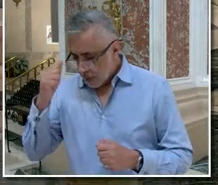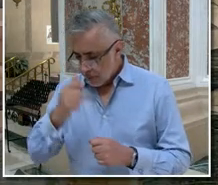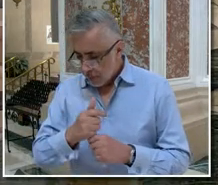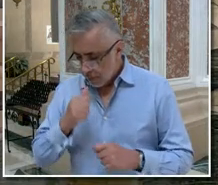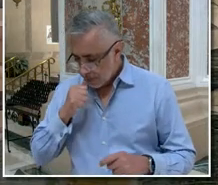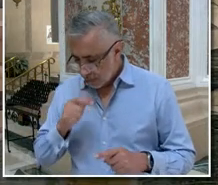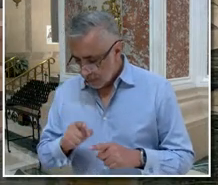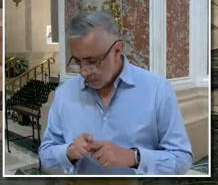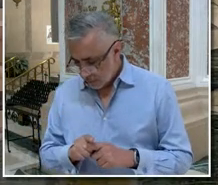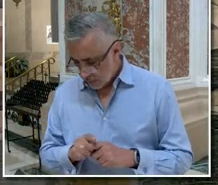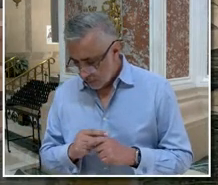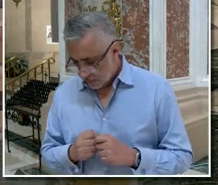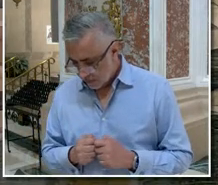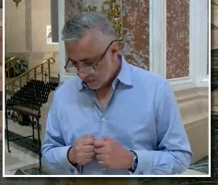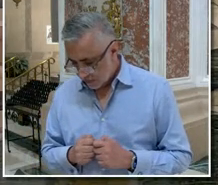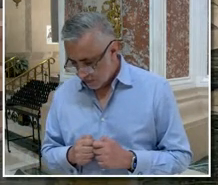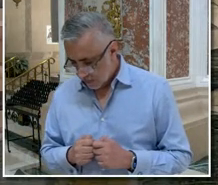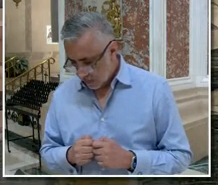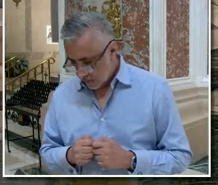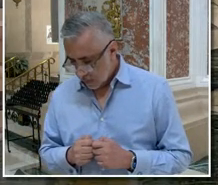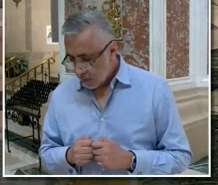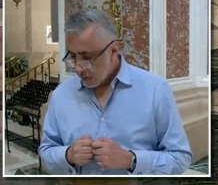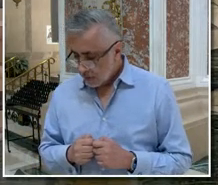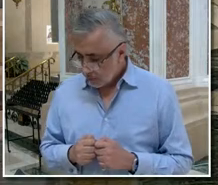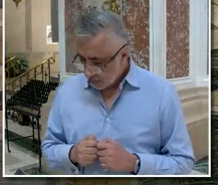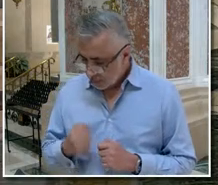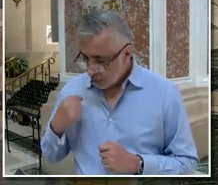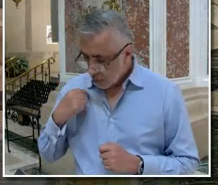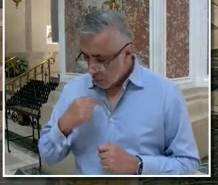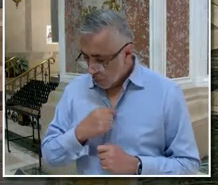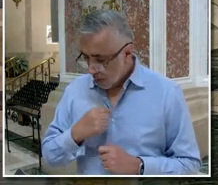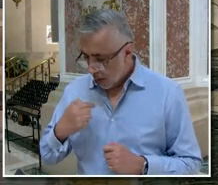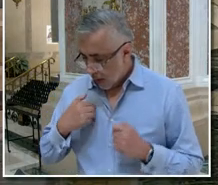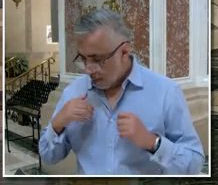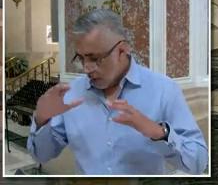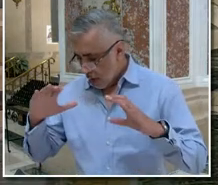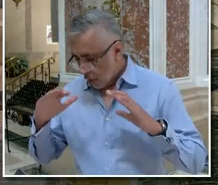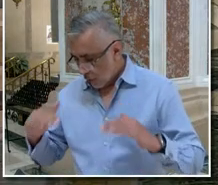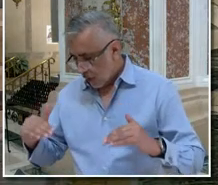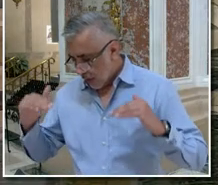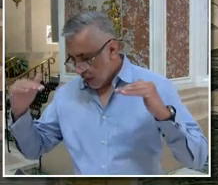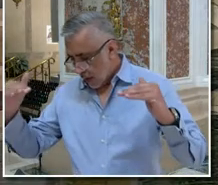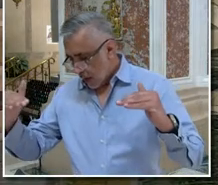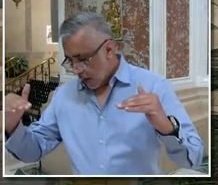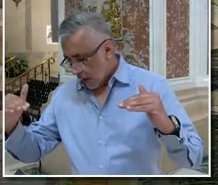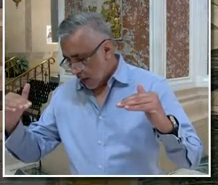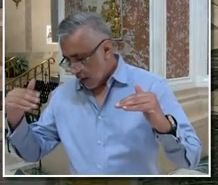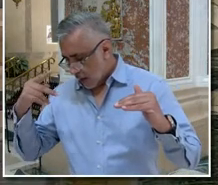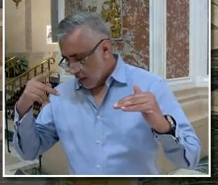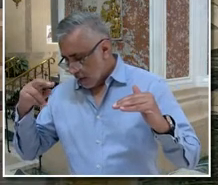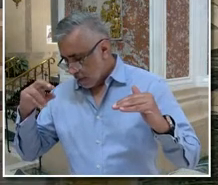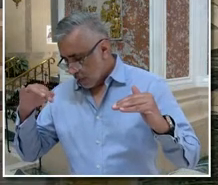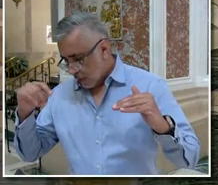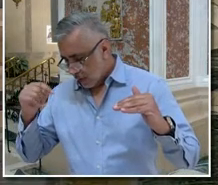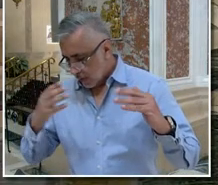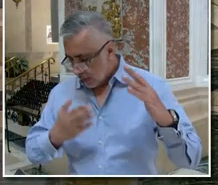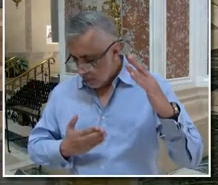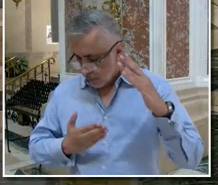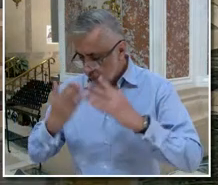Brothers and sisters, since we have a great high priest who passed through the